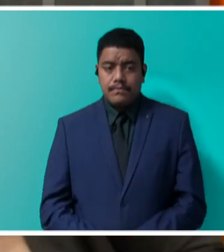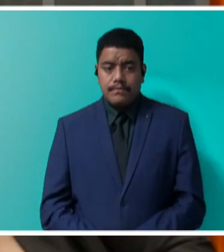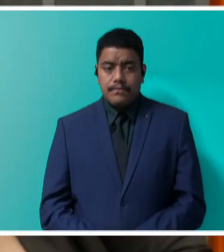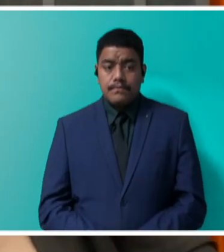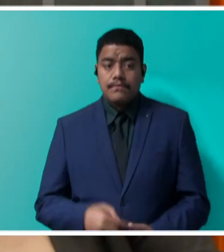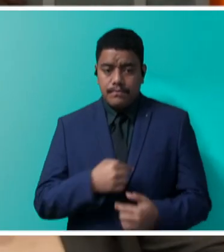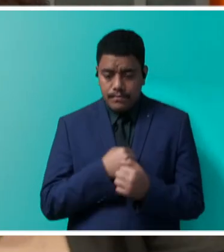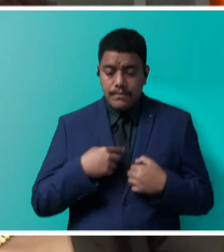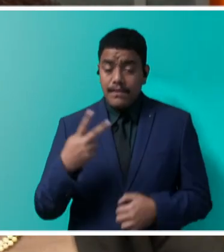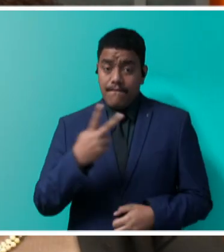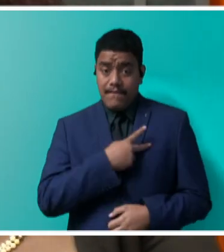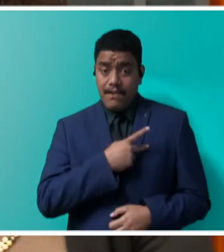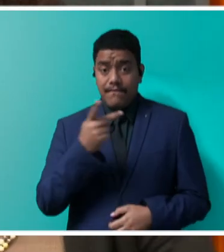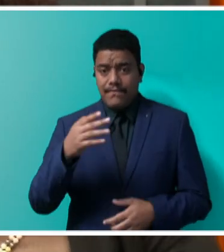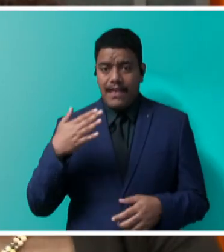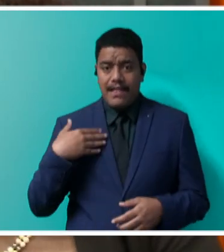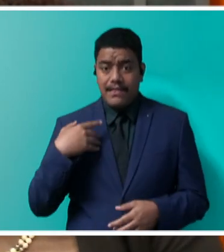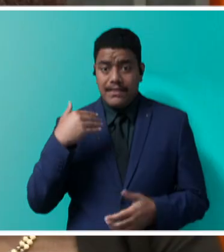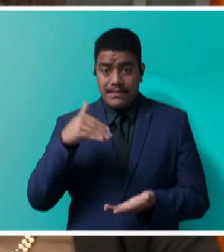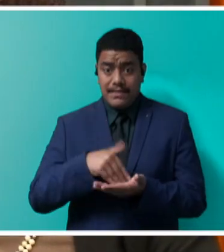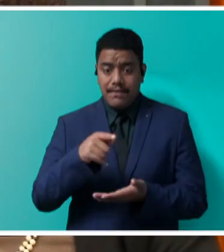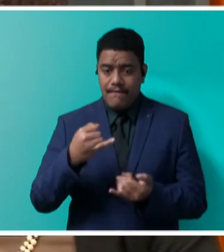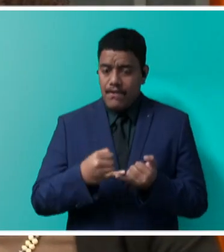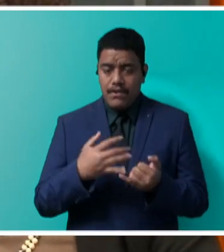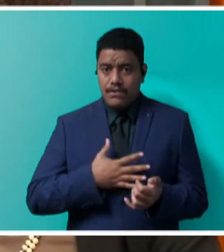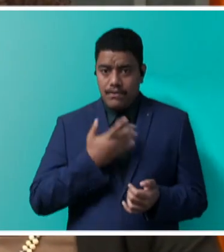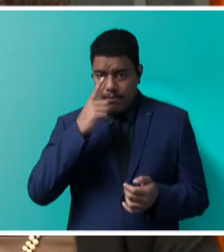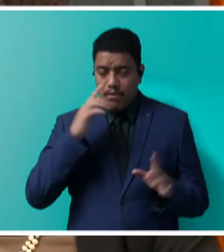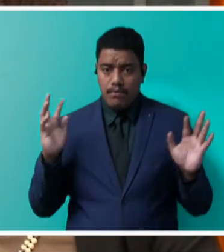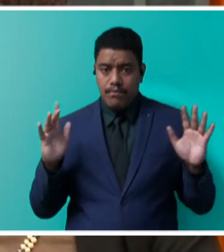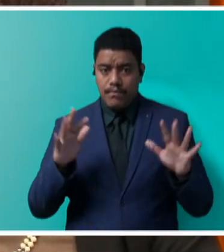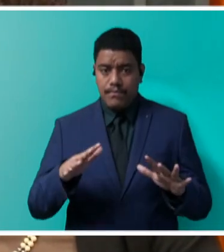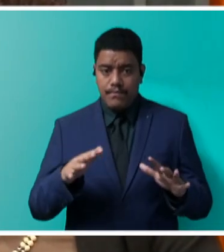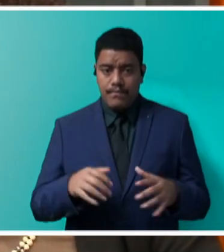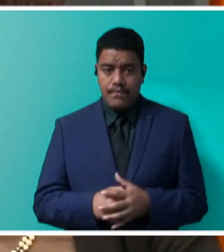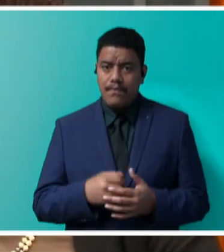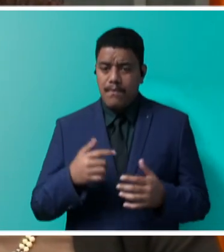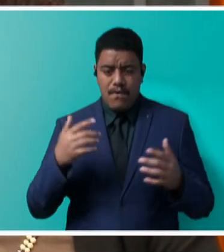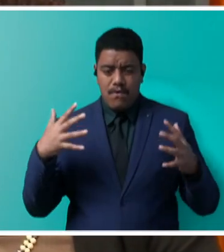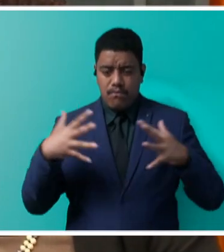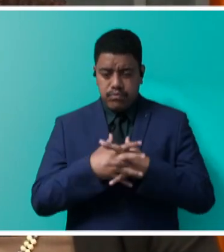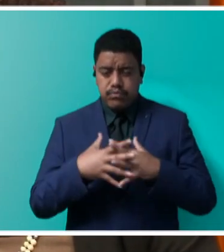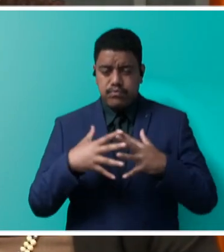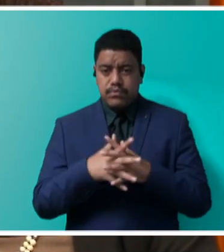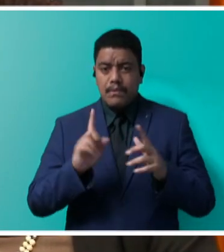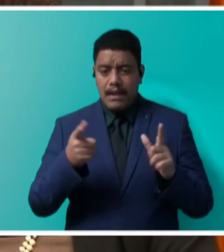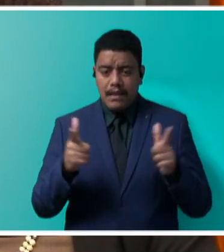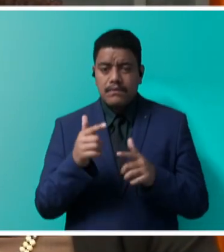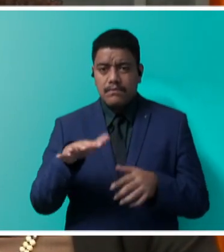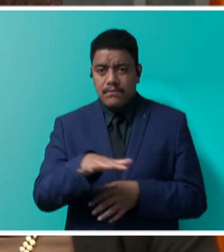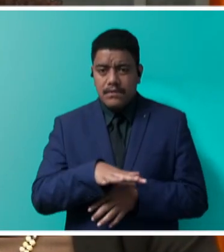currently, Valelevu Health Centre, as you all know, is very, very congested, often overcrowded and lacks space